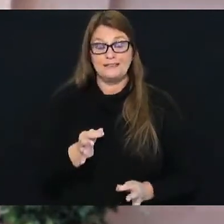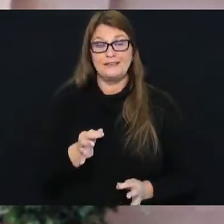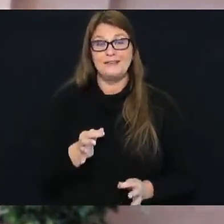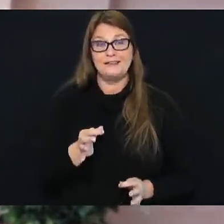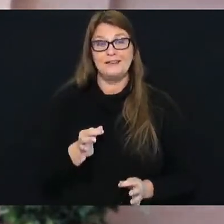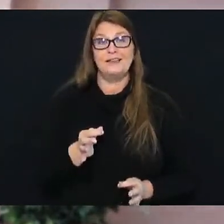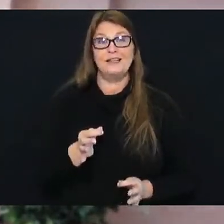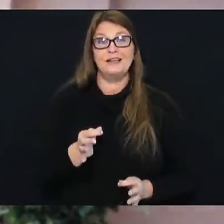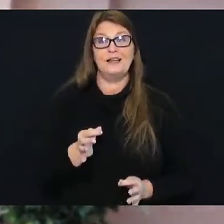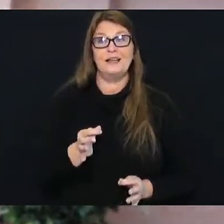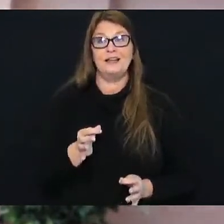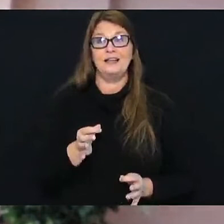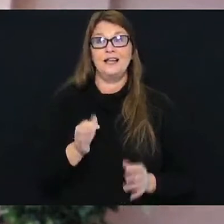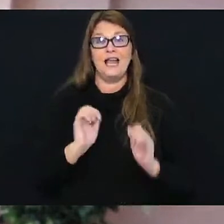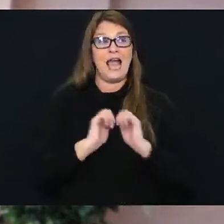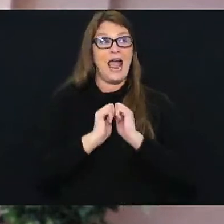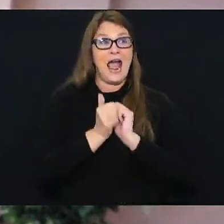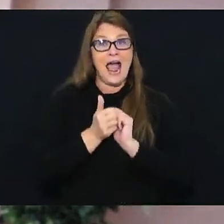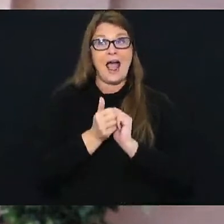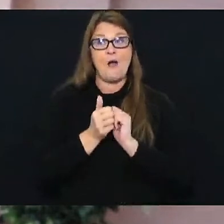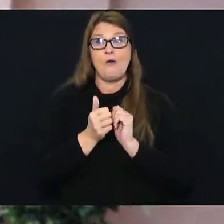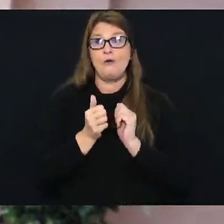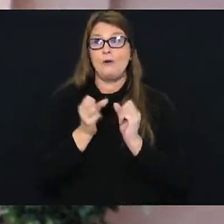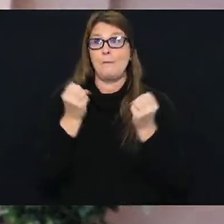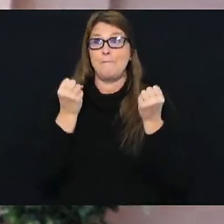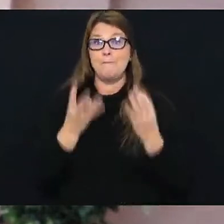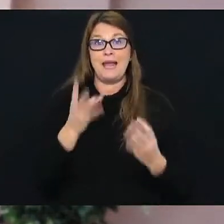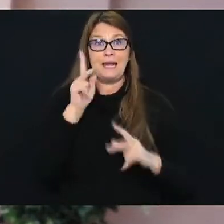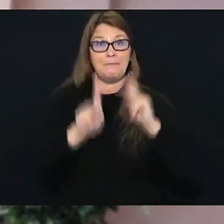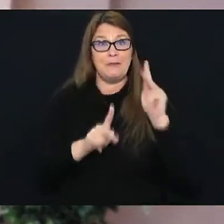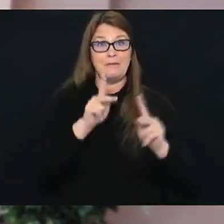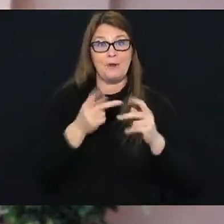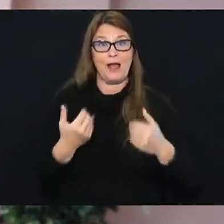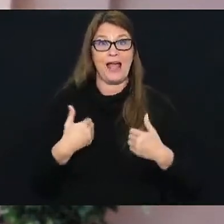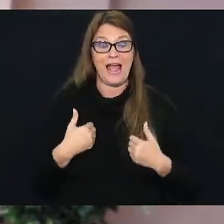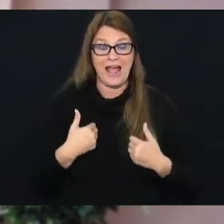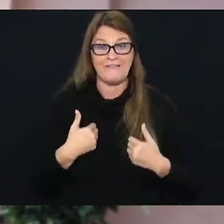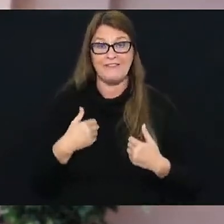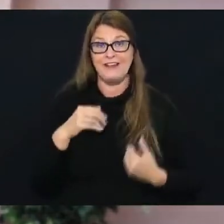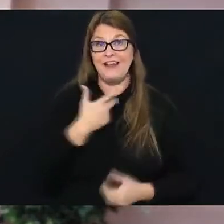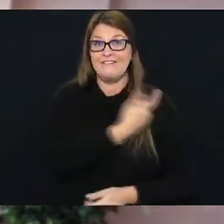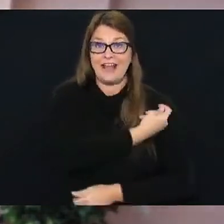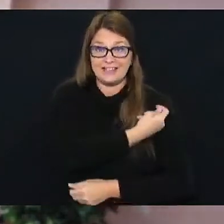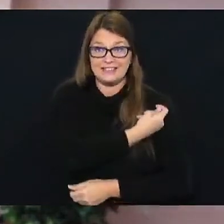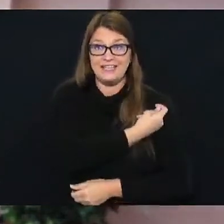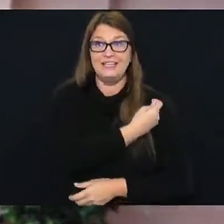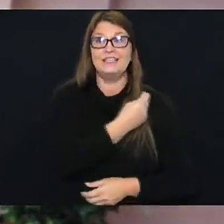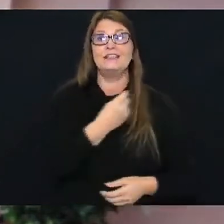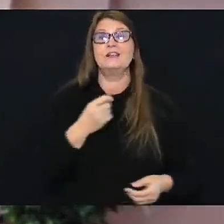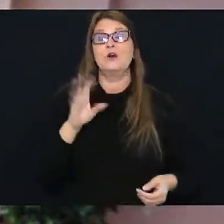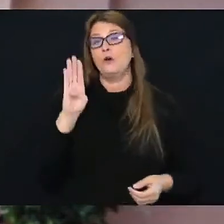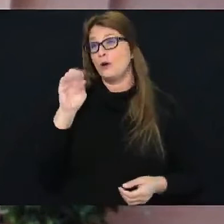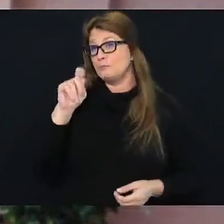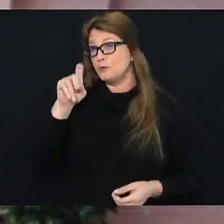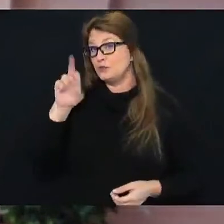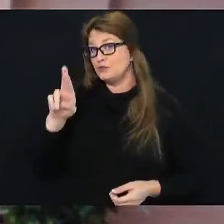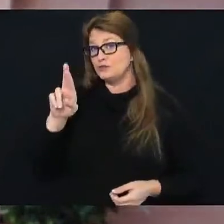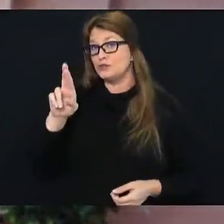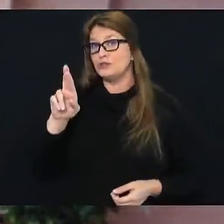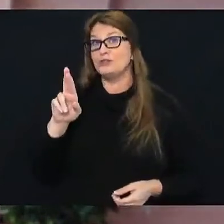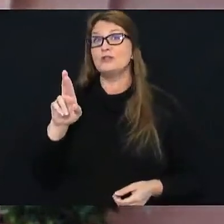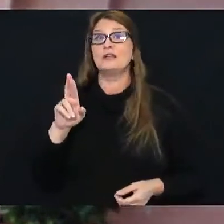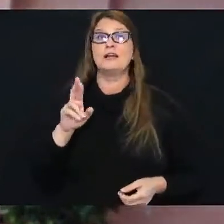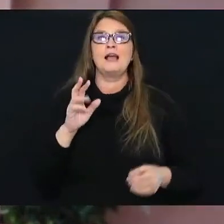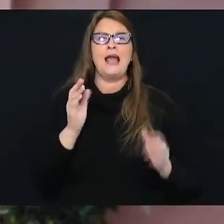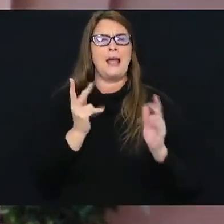help everybody decide to be vaccinated and or boosted if eligible, and number two, how careful people are